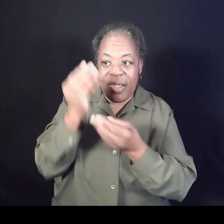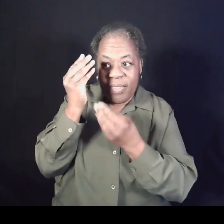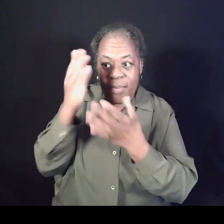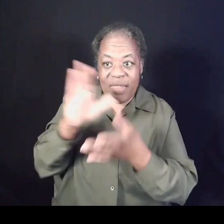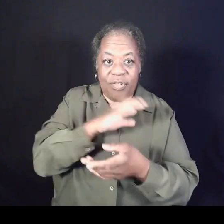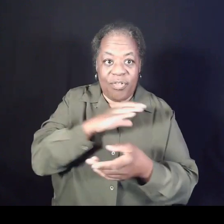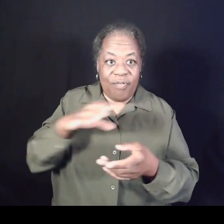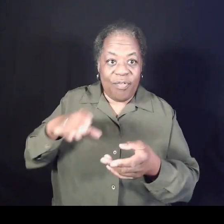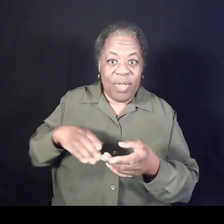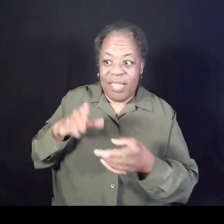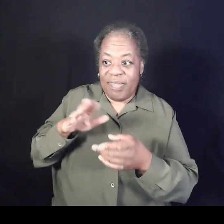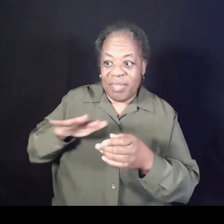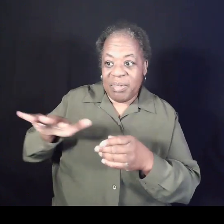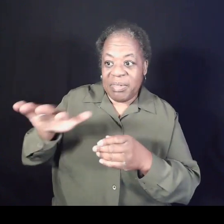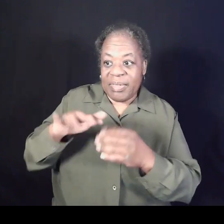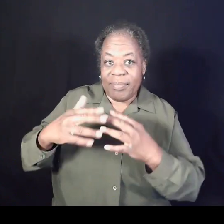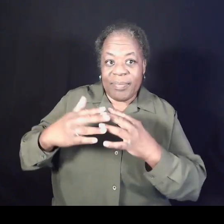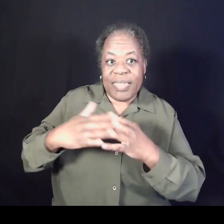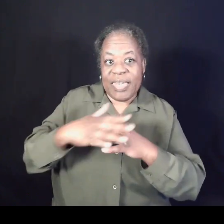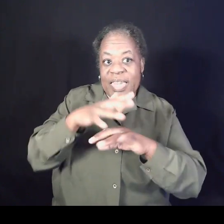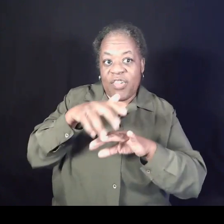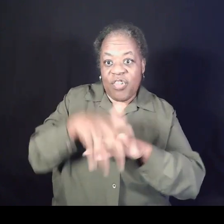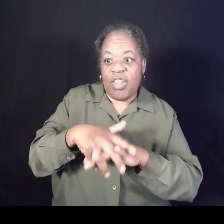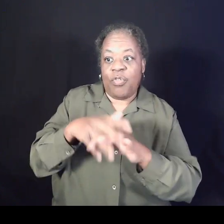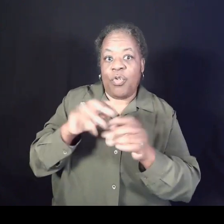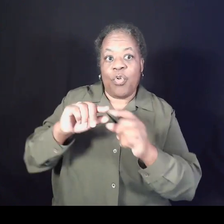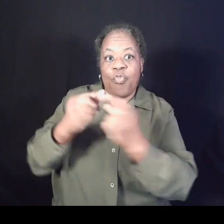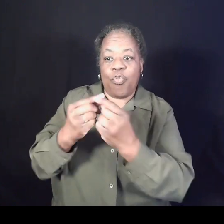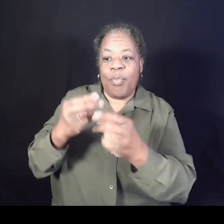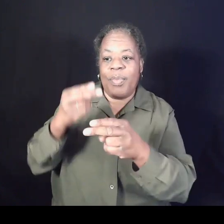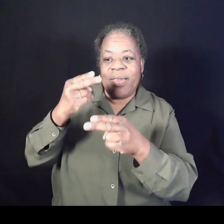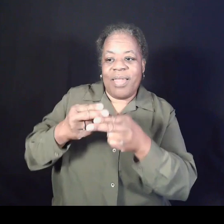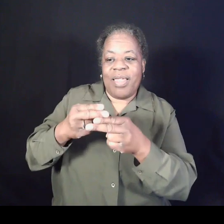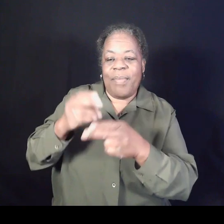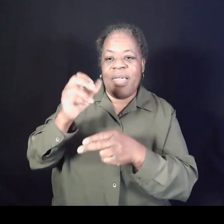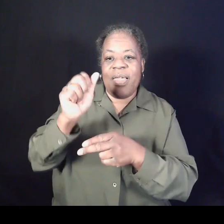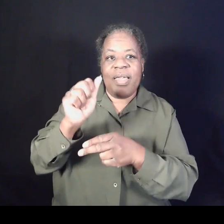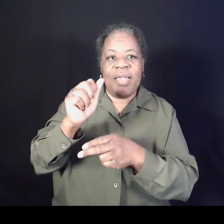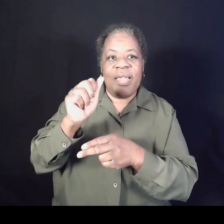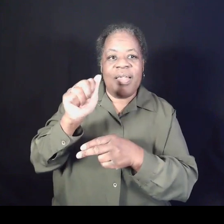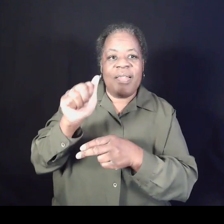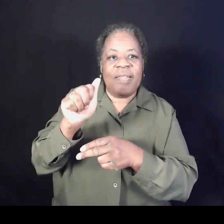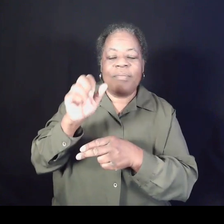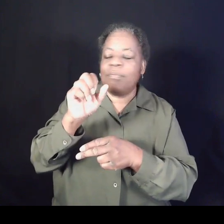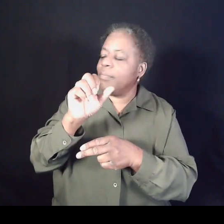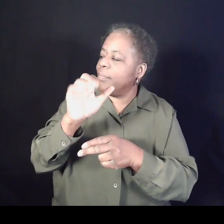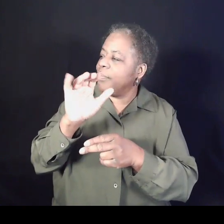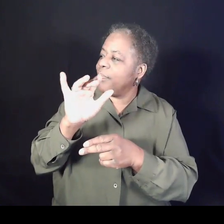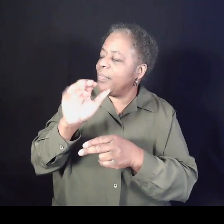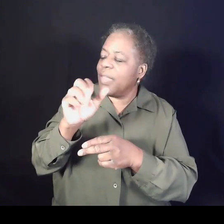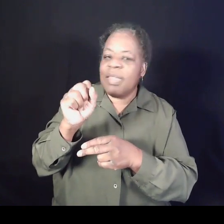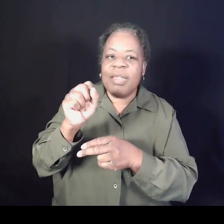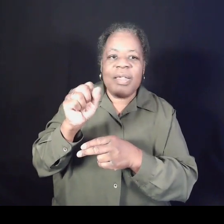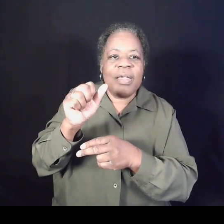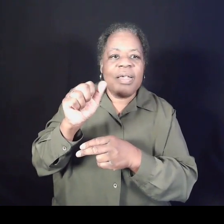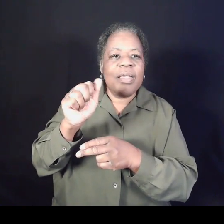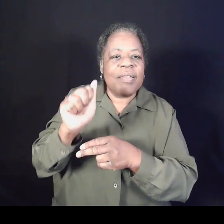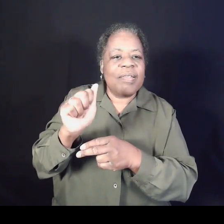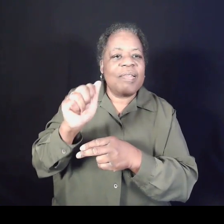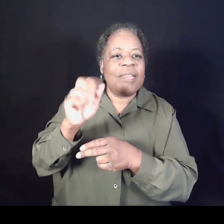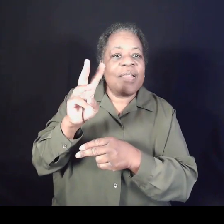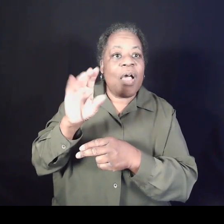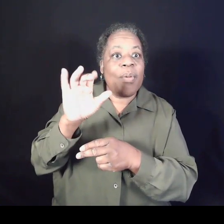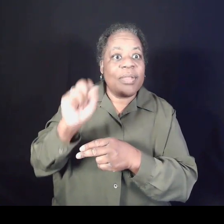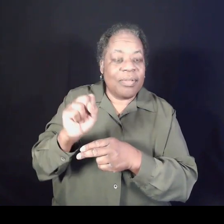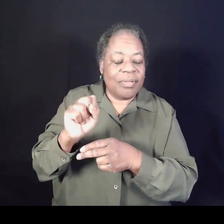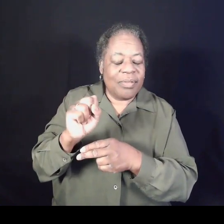group known as the Sawis. The Richardsons lived among the people, immersing